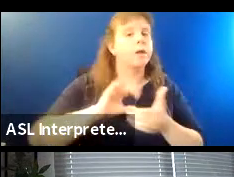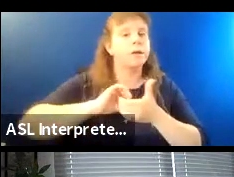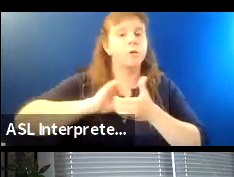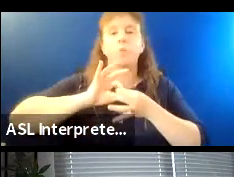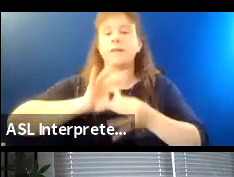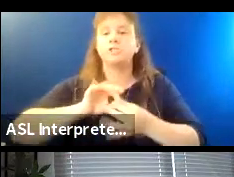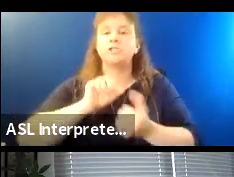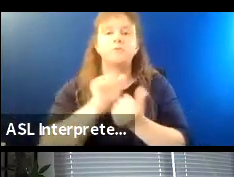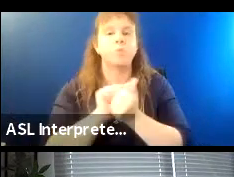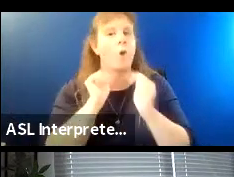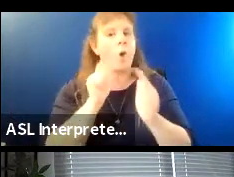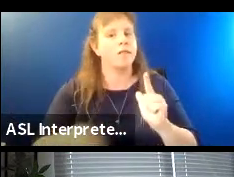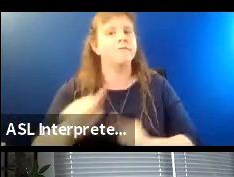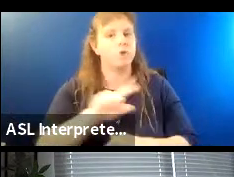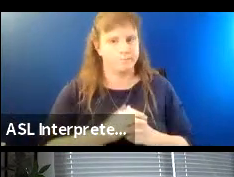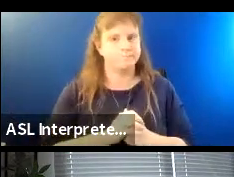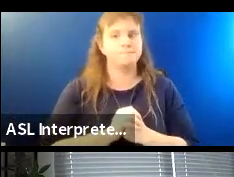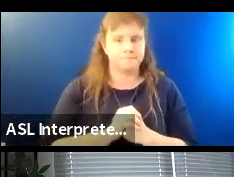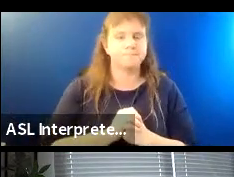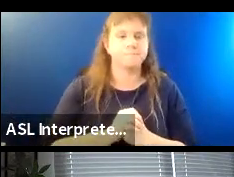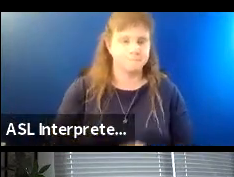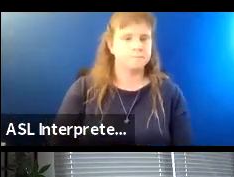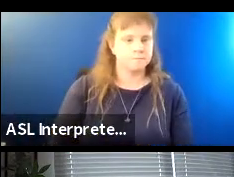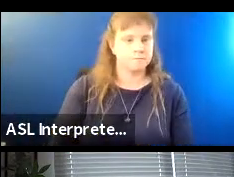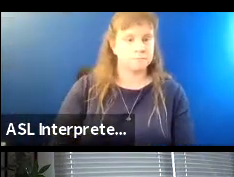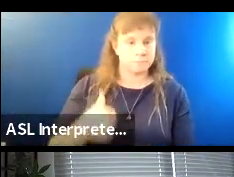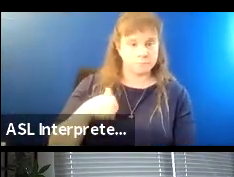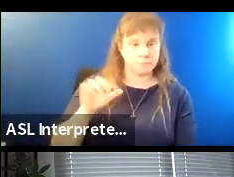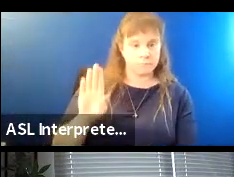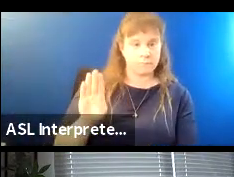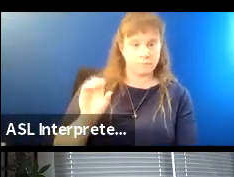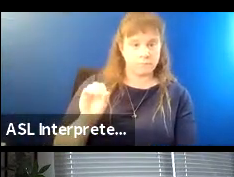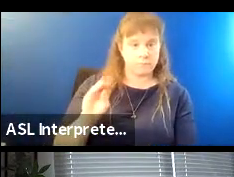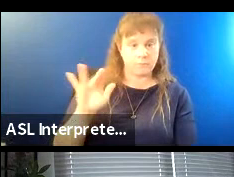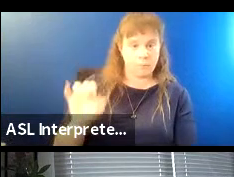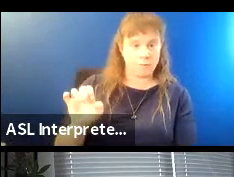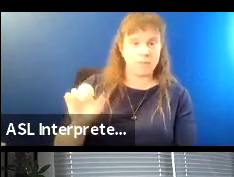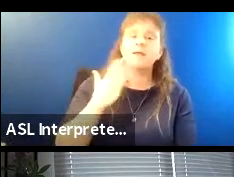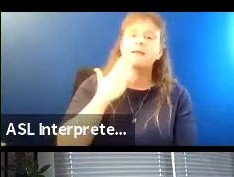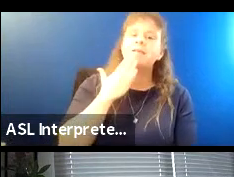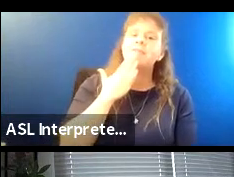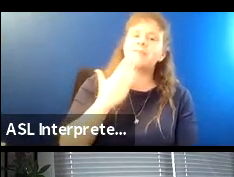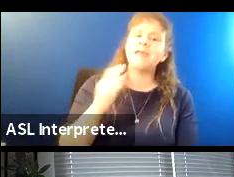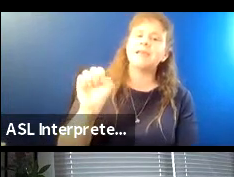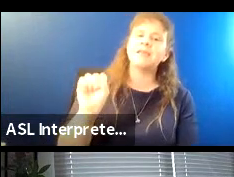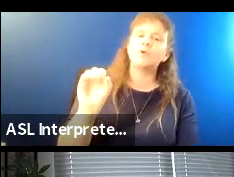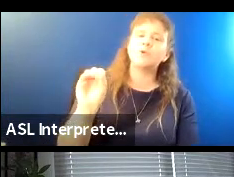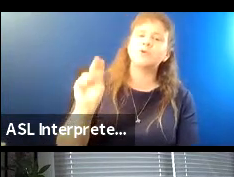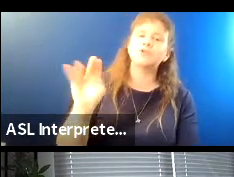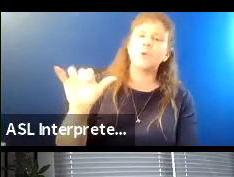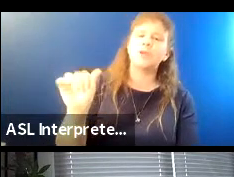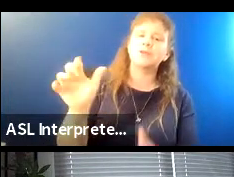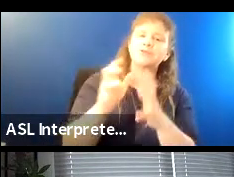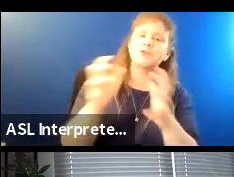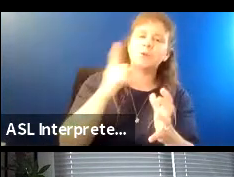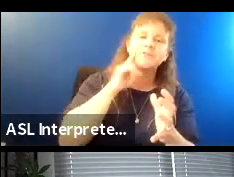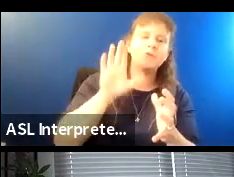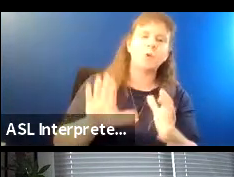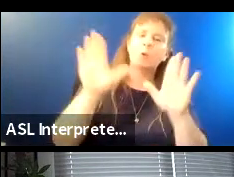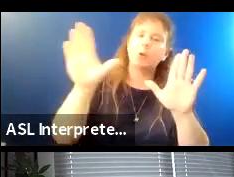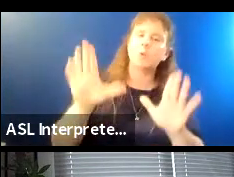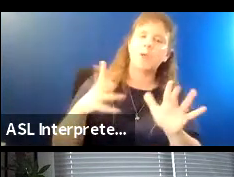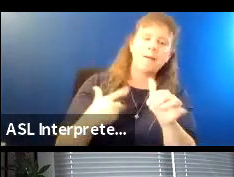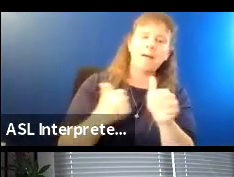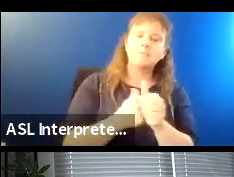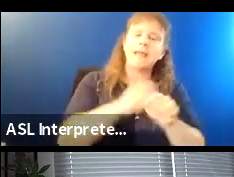talking more about that. Great. Well, I think now, Sonia, thank you so much for this great update and for answering